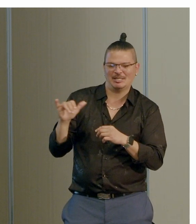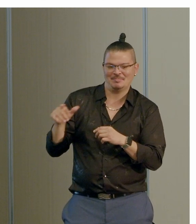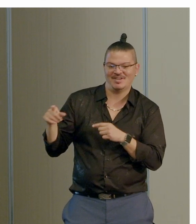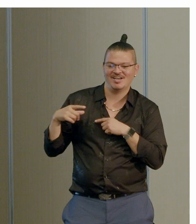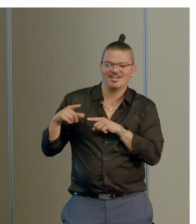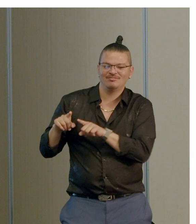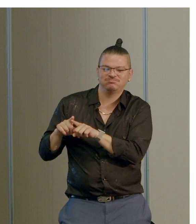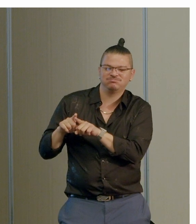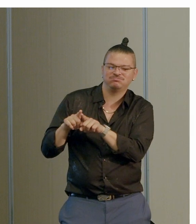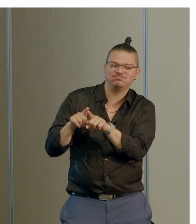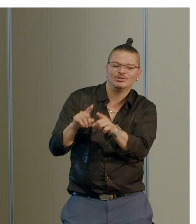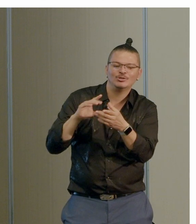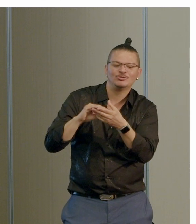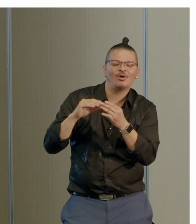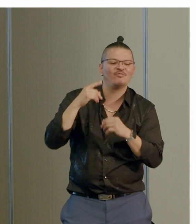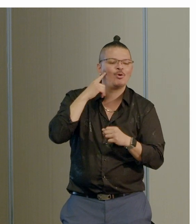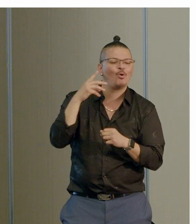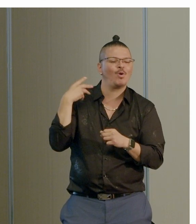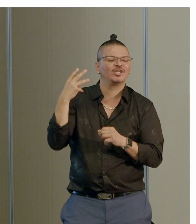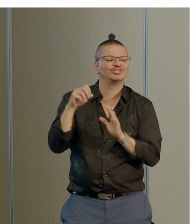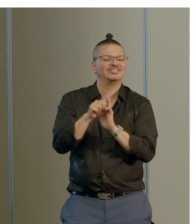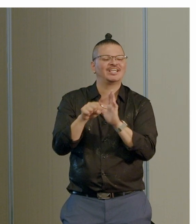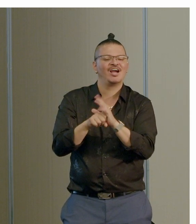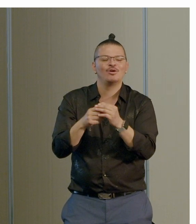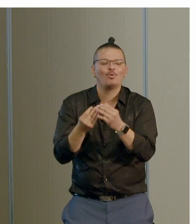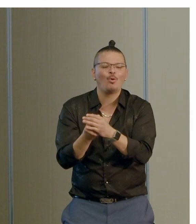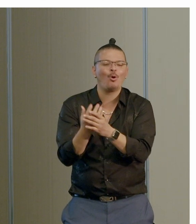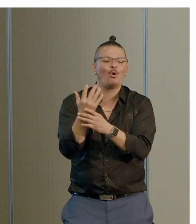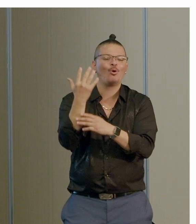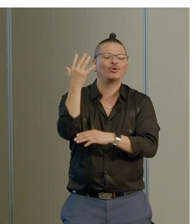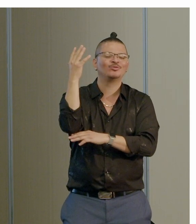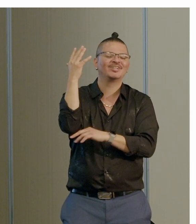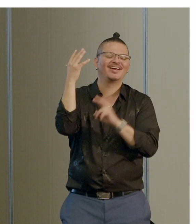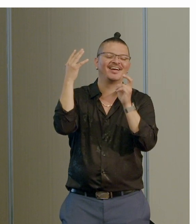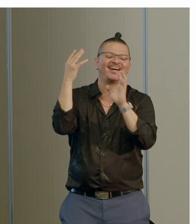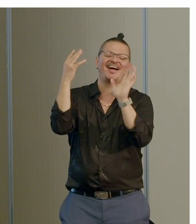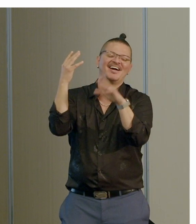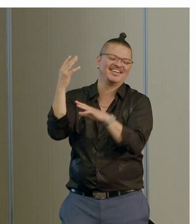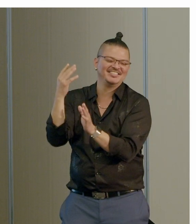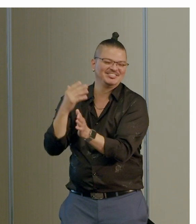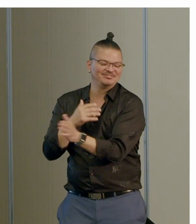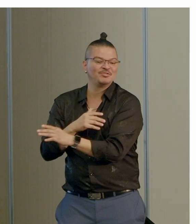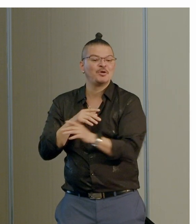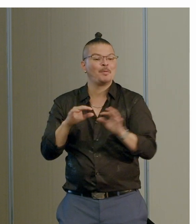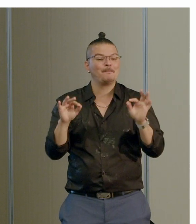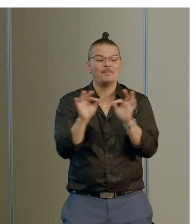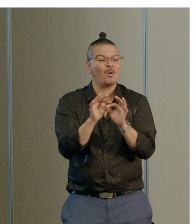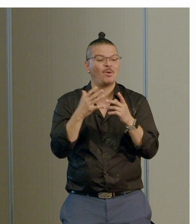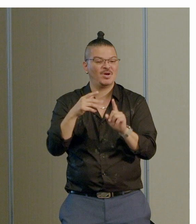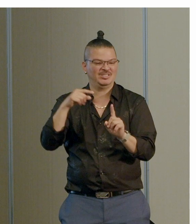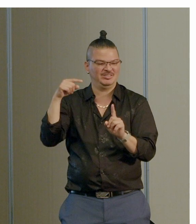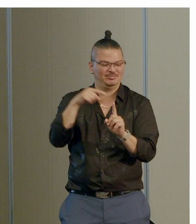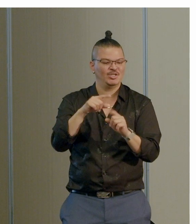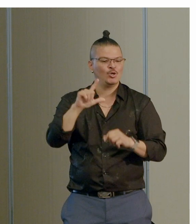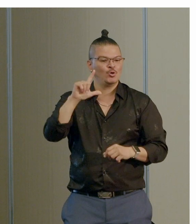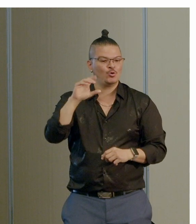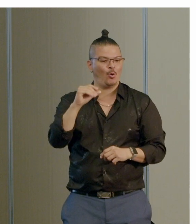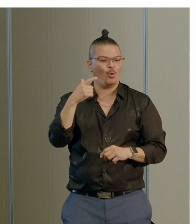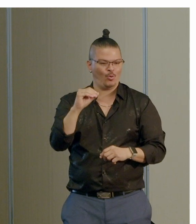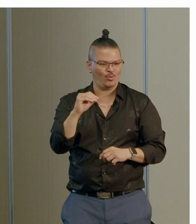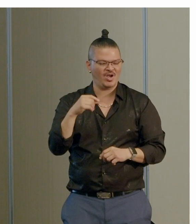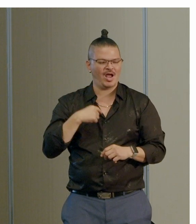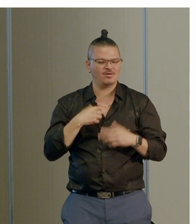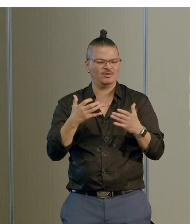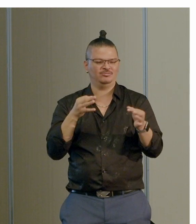fell short. The logo that Mary was describing is really cool because it's like an outline sketch of